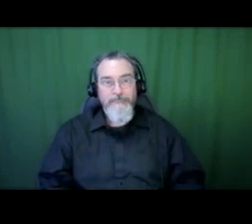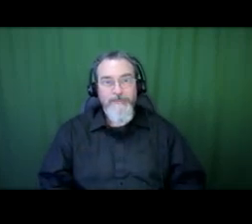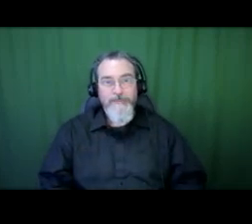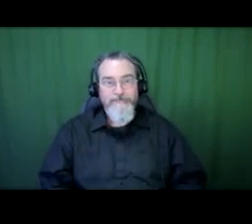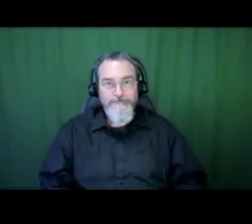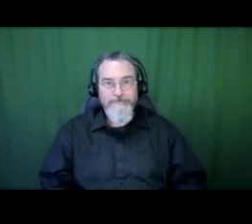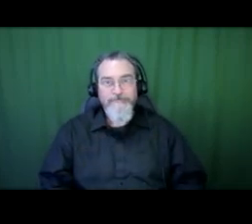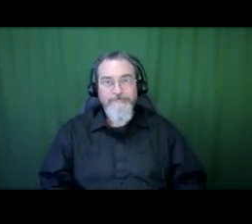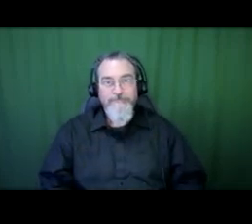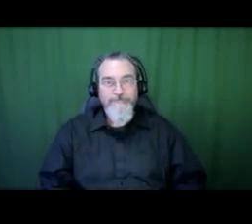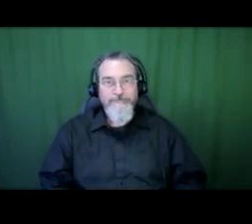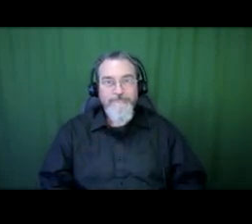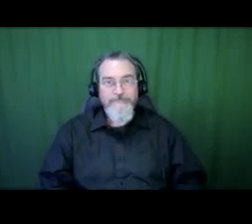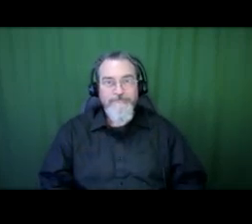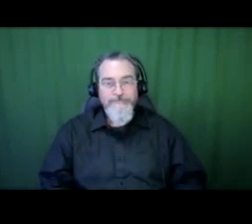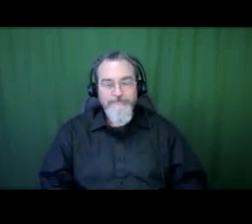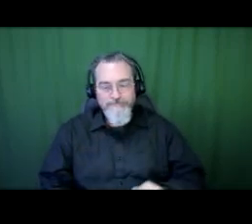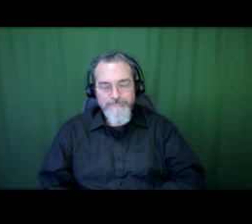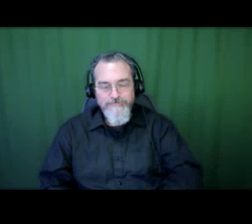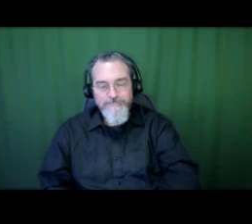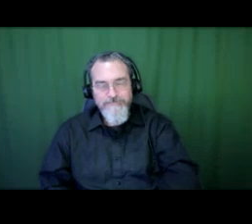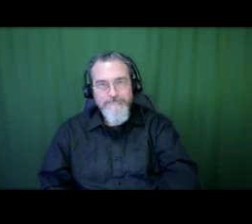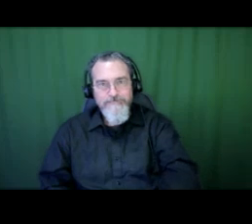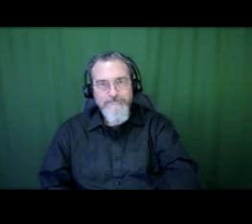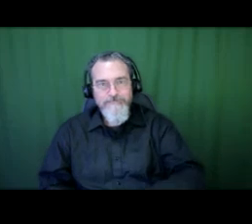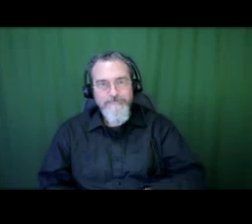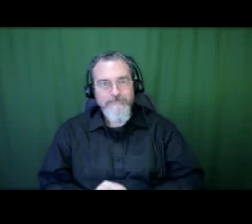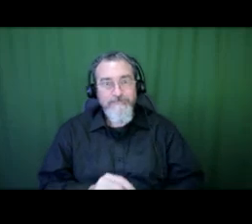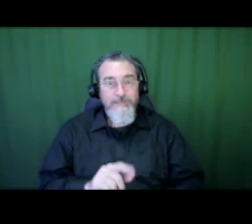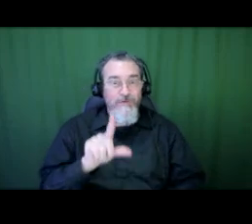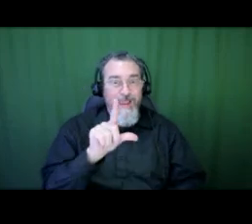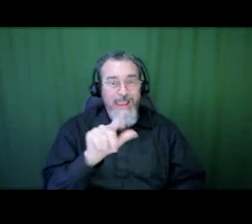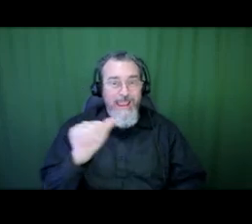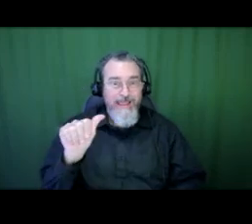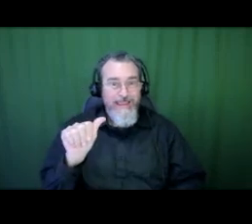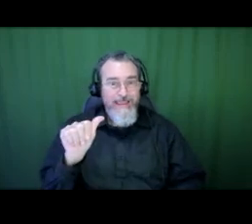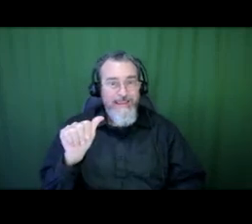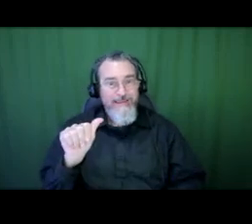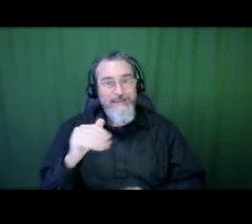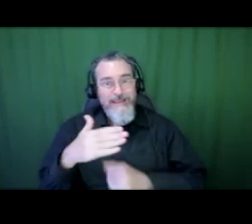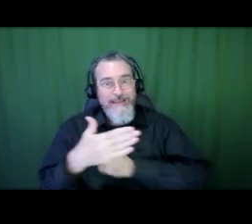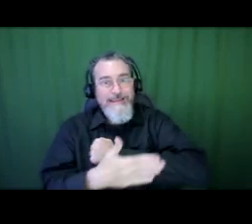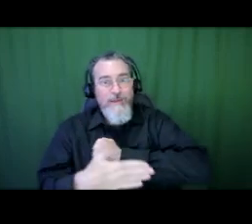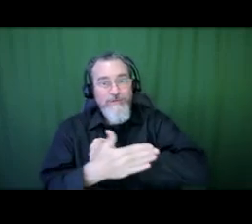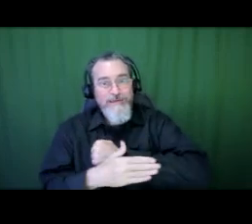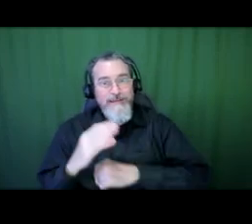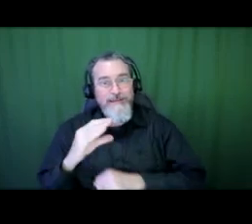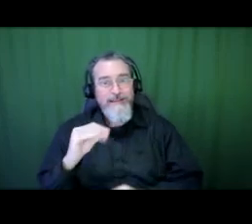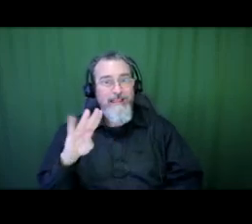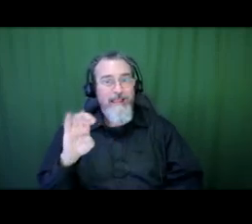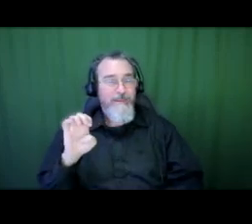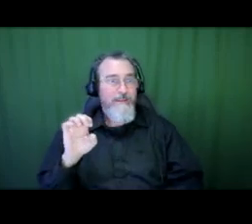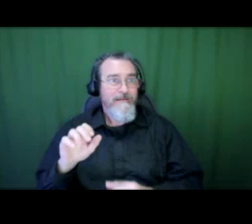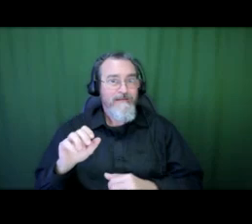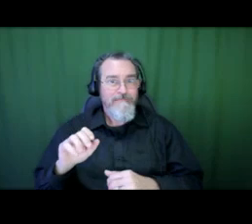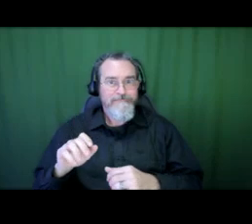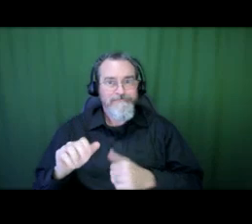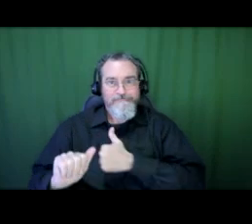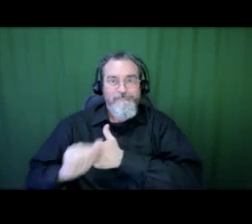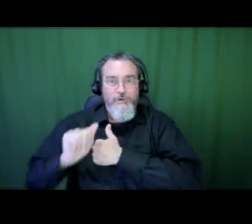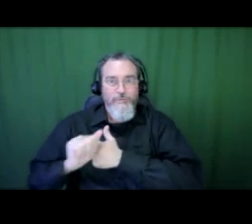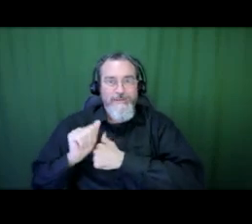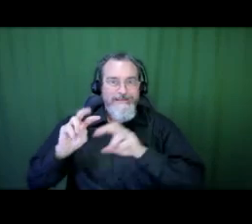So I mentioned yesterday that we had a LA County climate, was an LA climate vulnerability assessment done. They identified